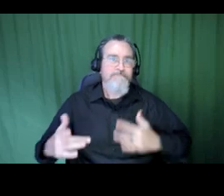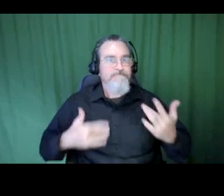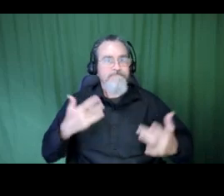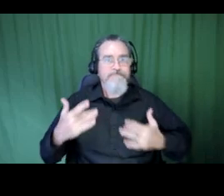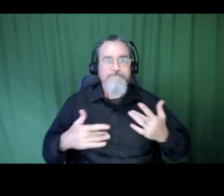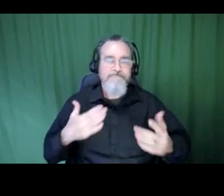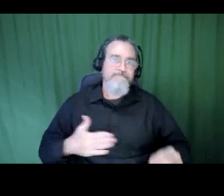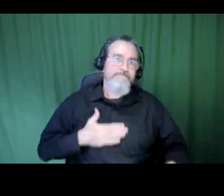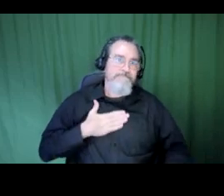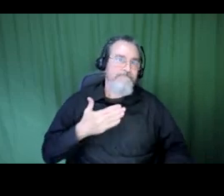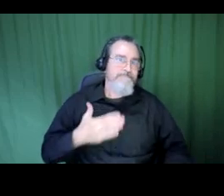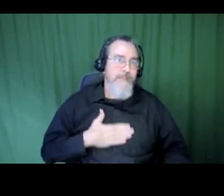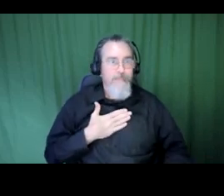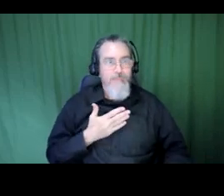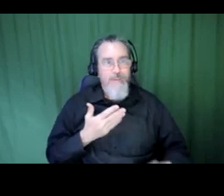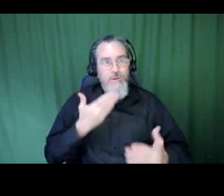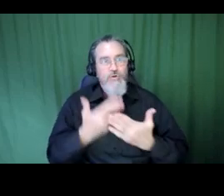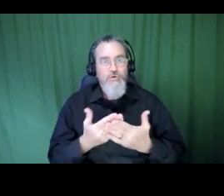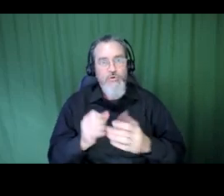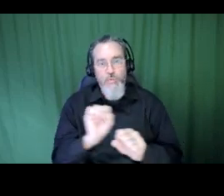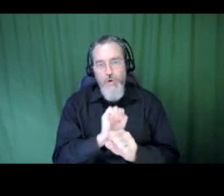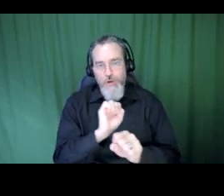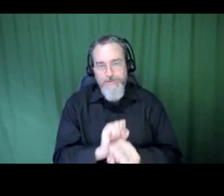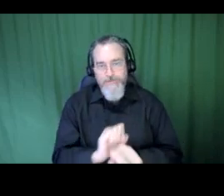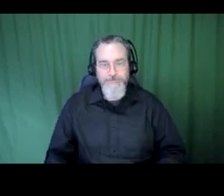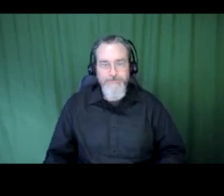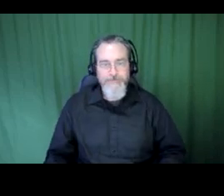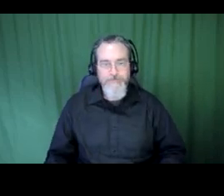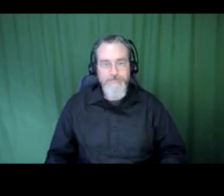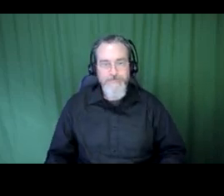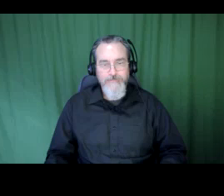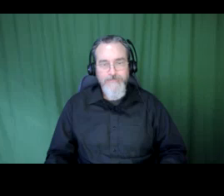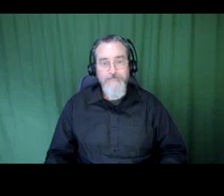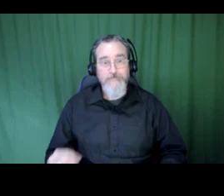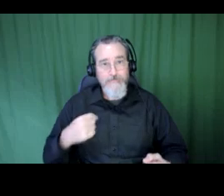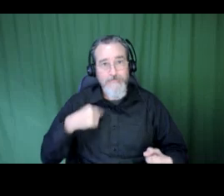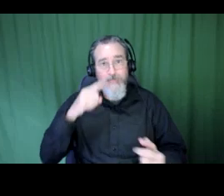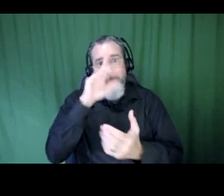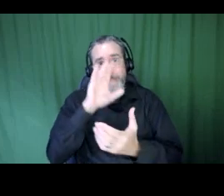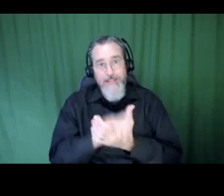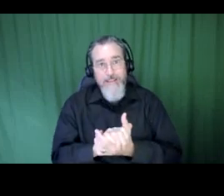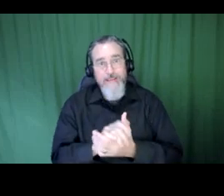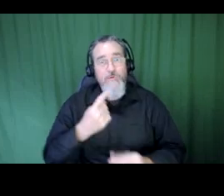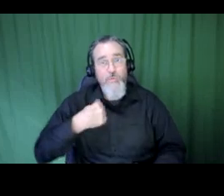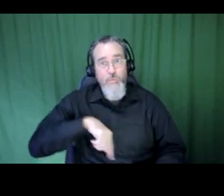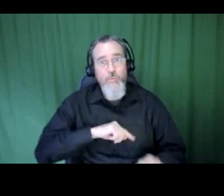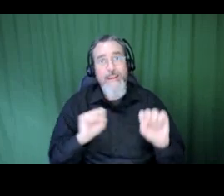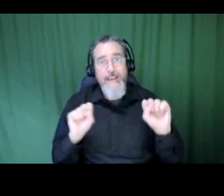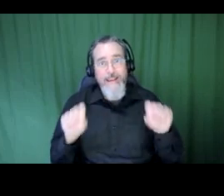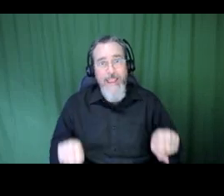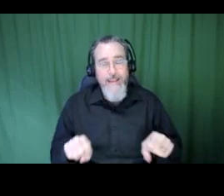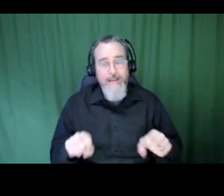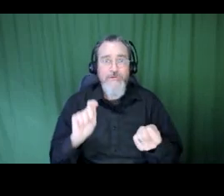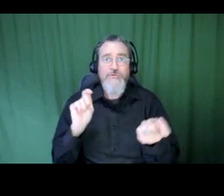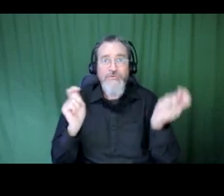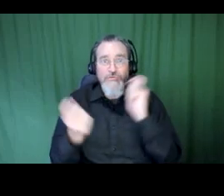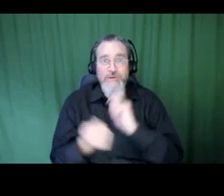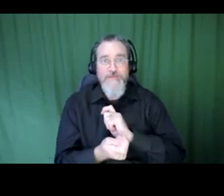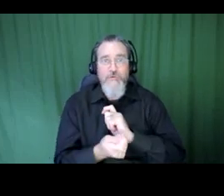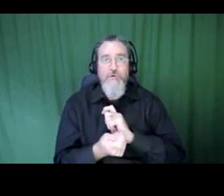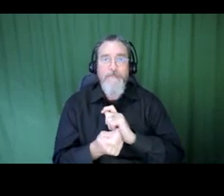restorative work. I believe that we really can transform and organize and have